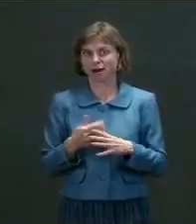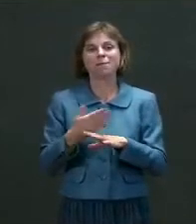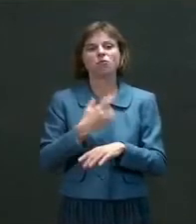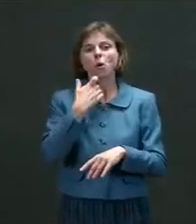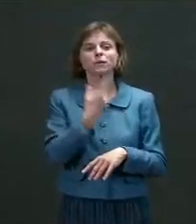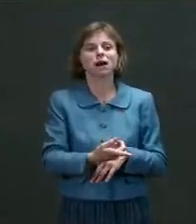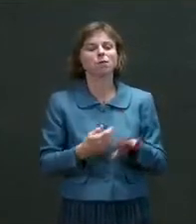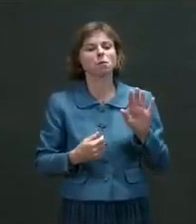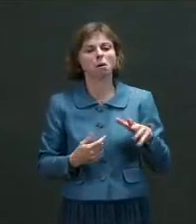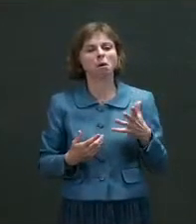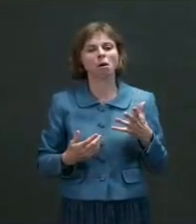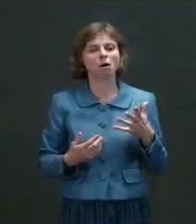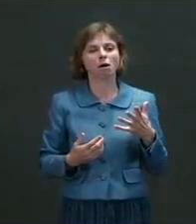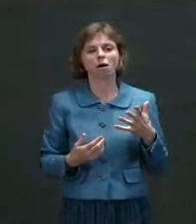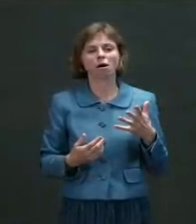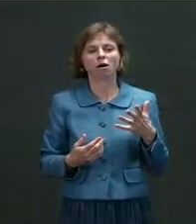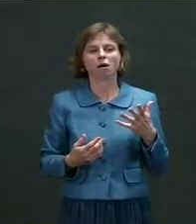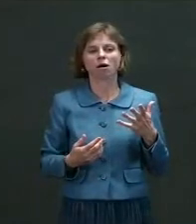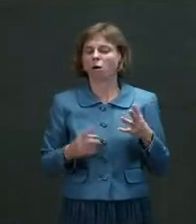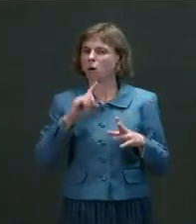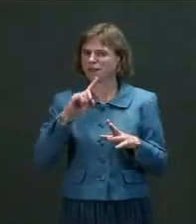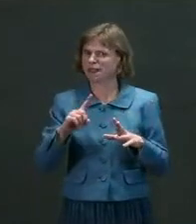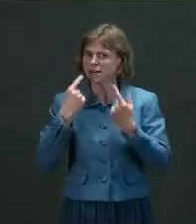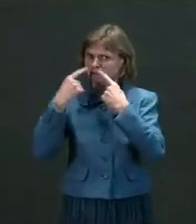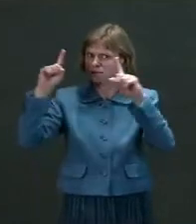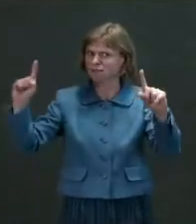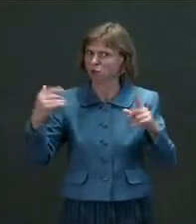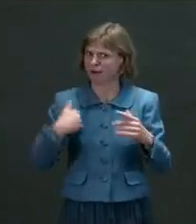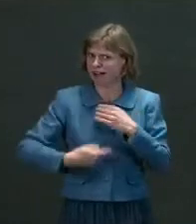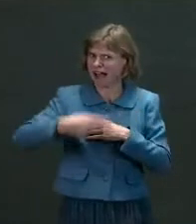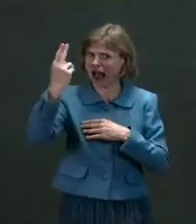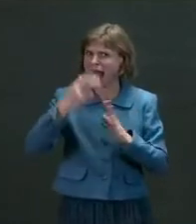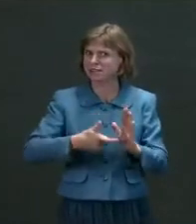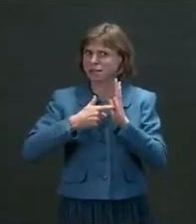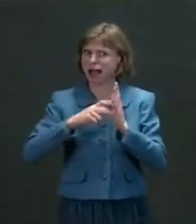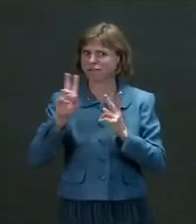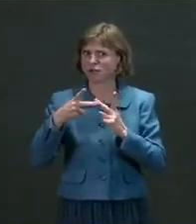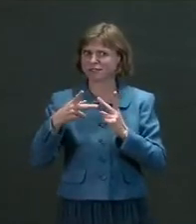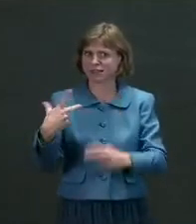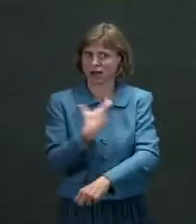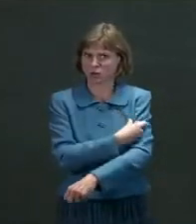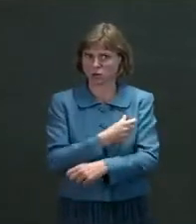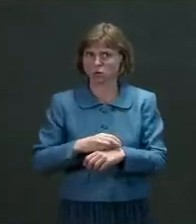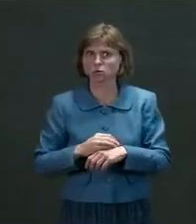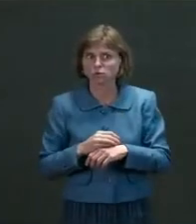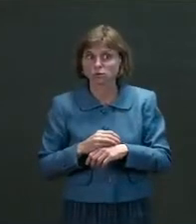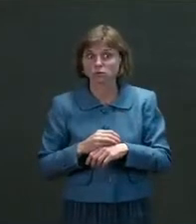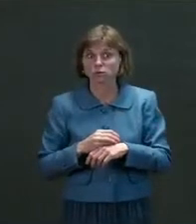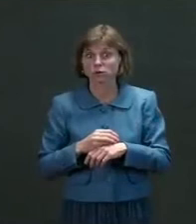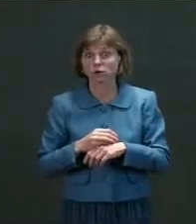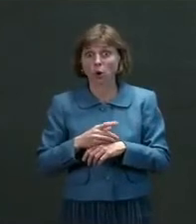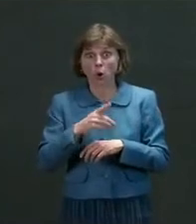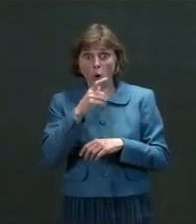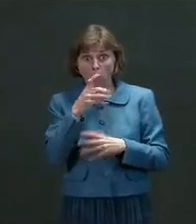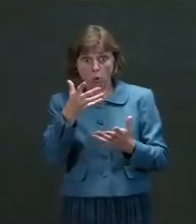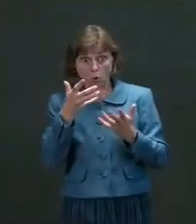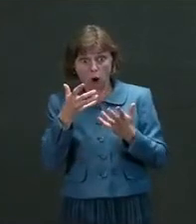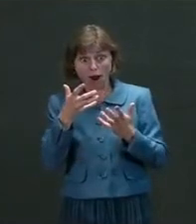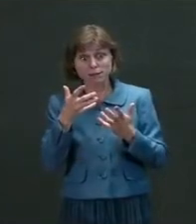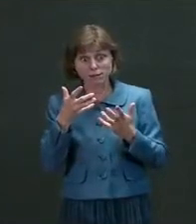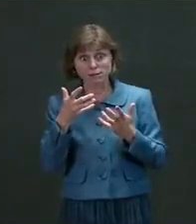them. That has been great. We have high demand for second dose, and we actually take people who are looking to get their second